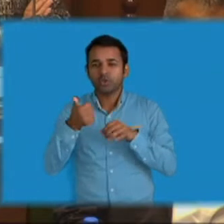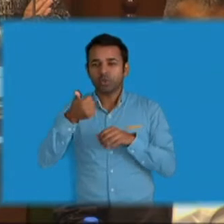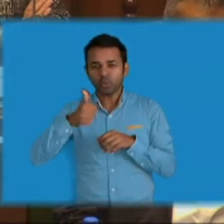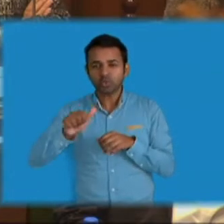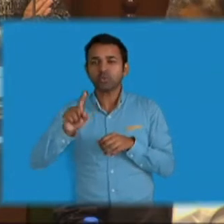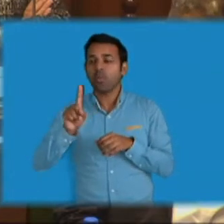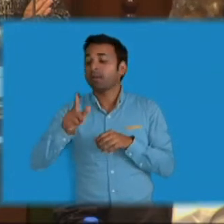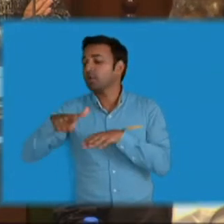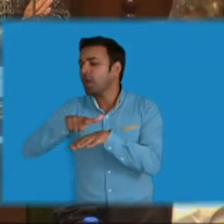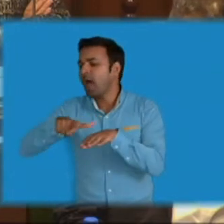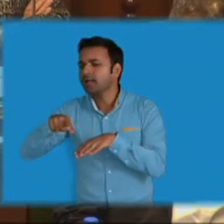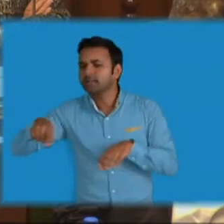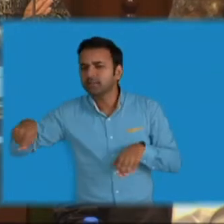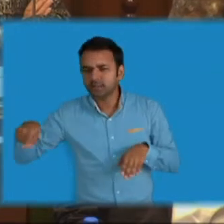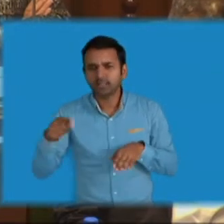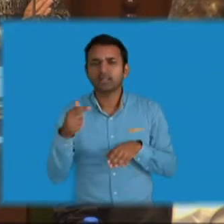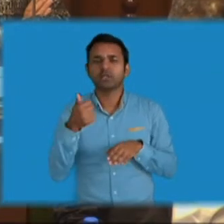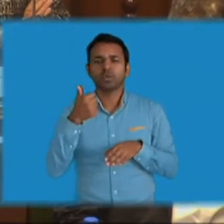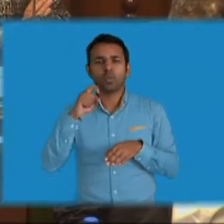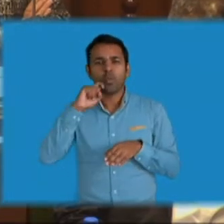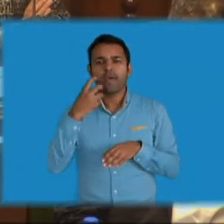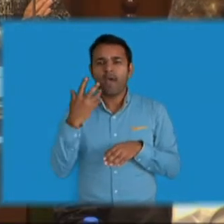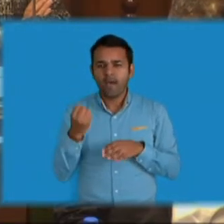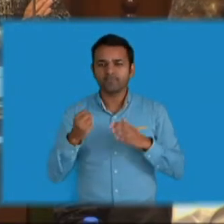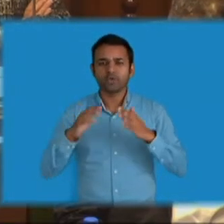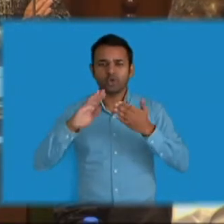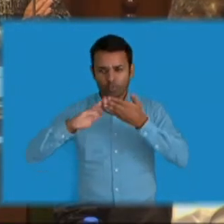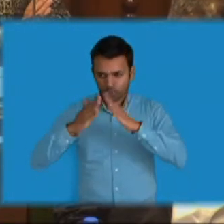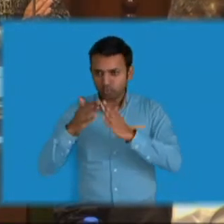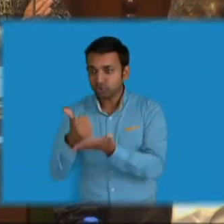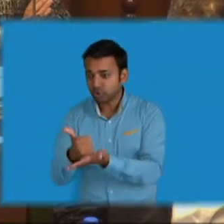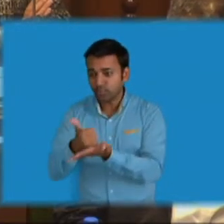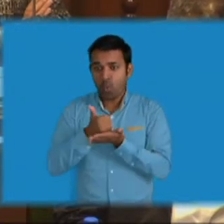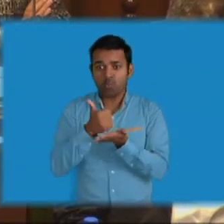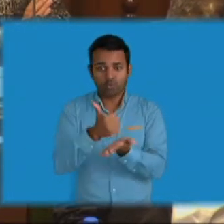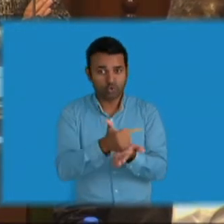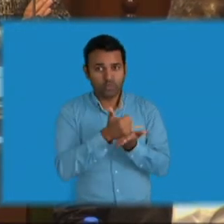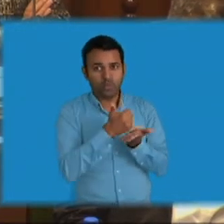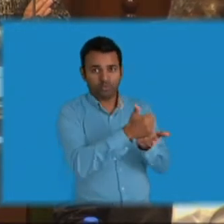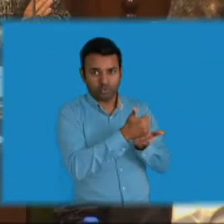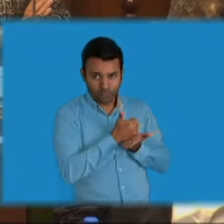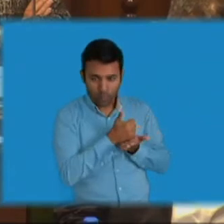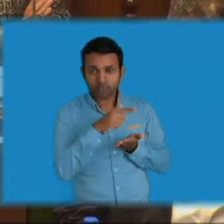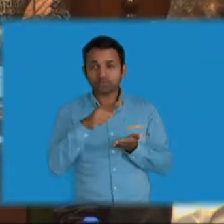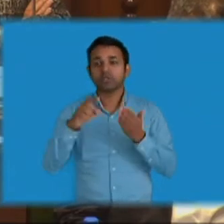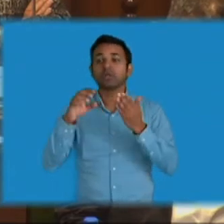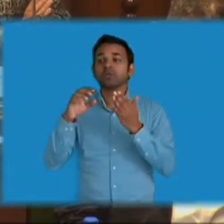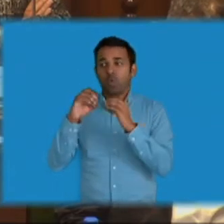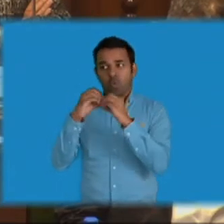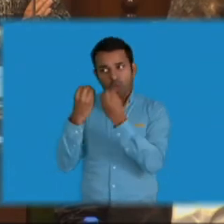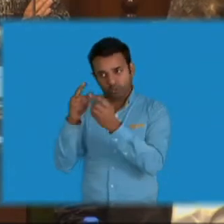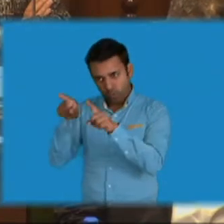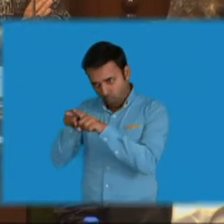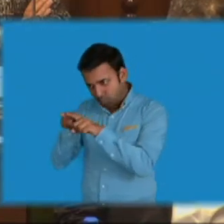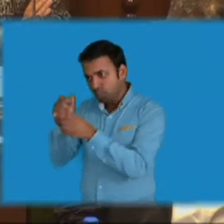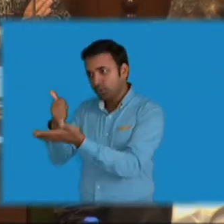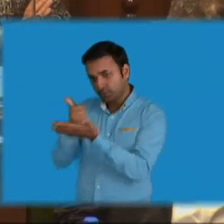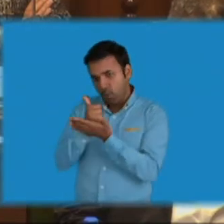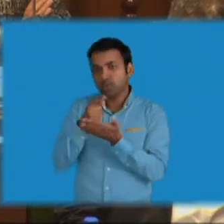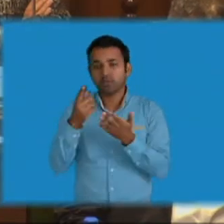only have community support, but also industry support from our major players, such as the